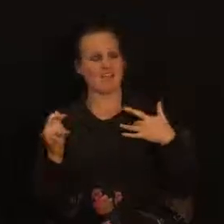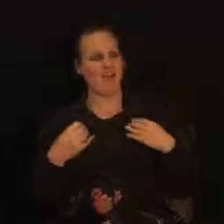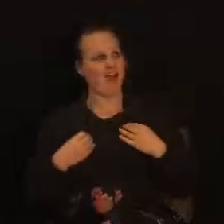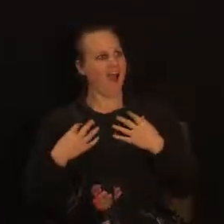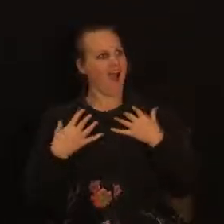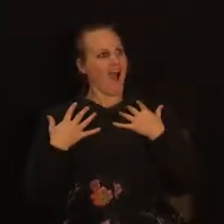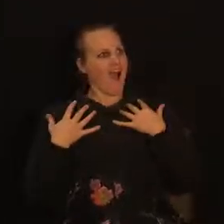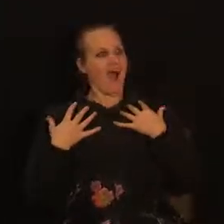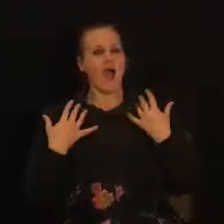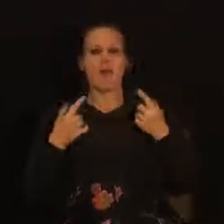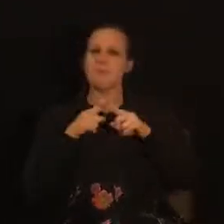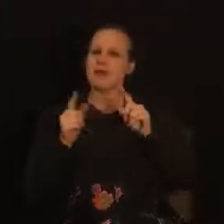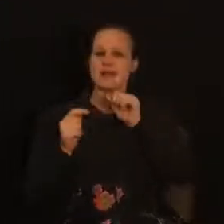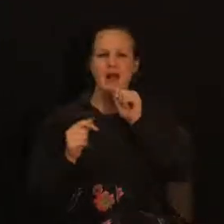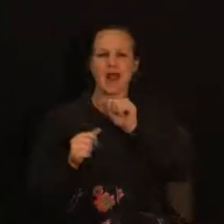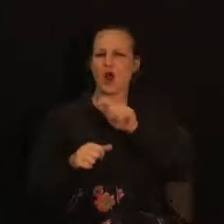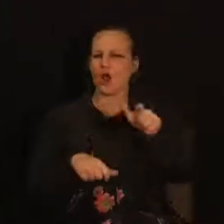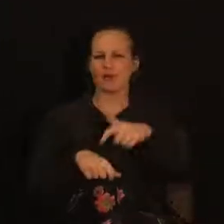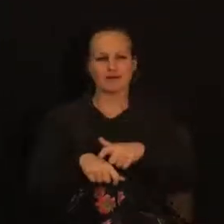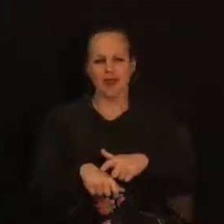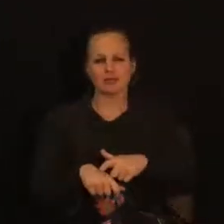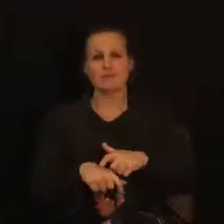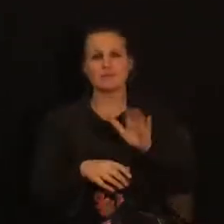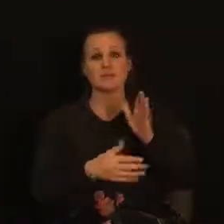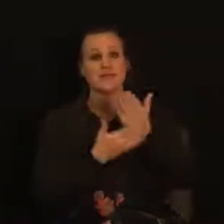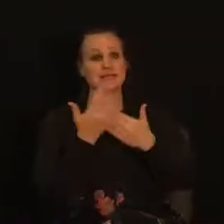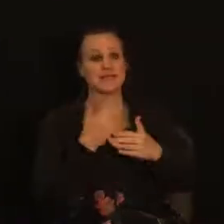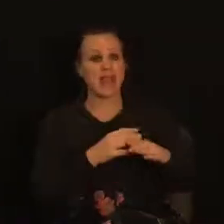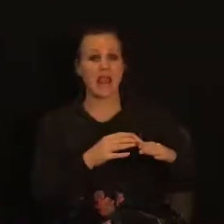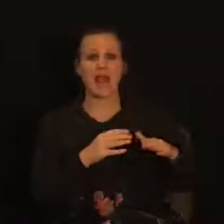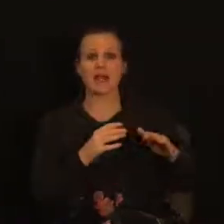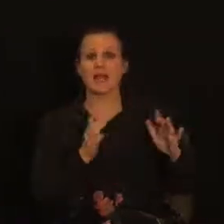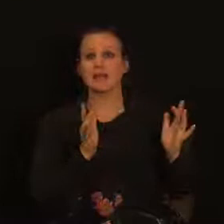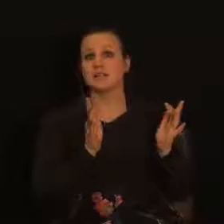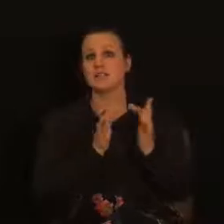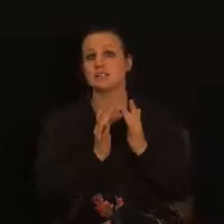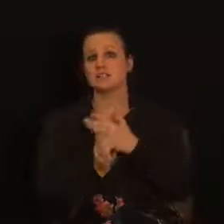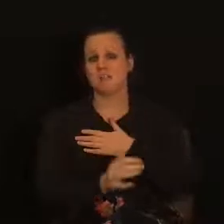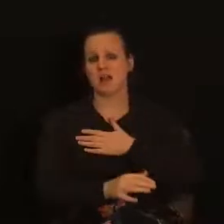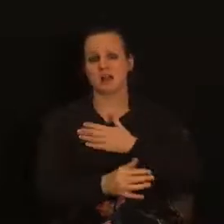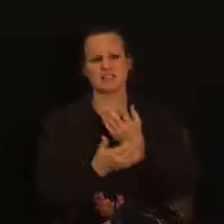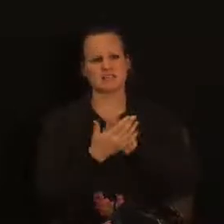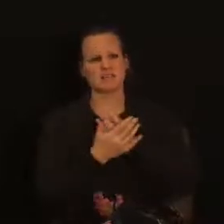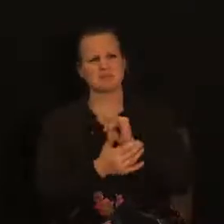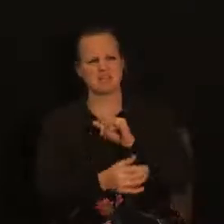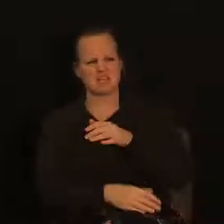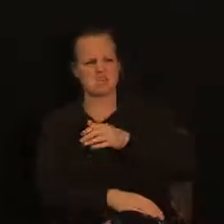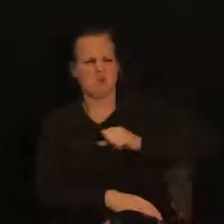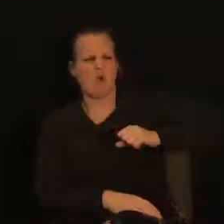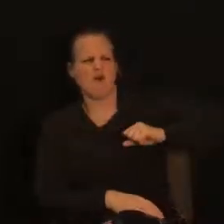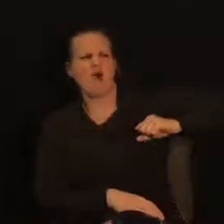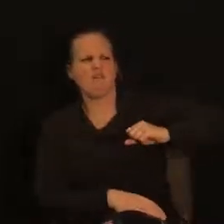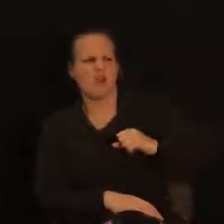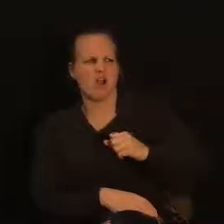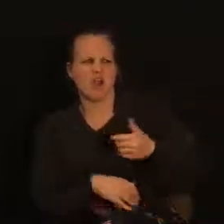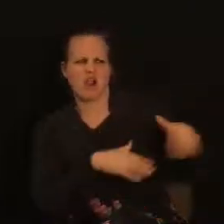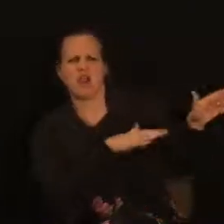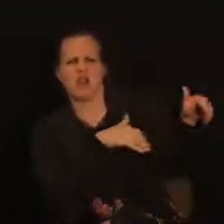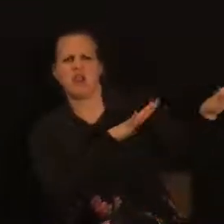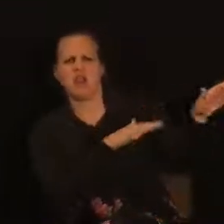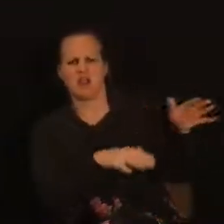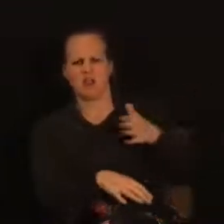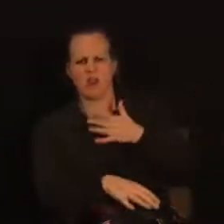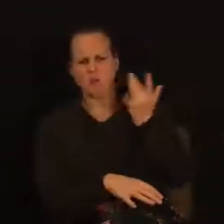time. When his hand brushes against mine, sometimes it's like, move over, you know? Why are you in